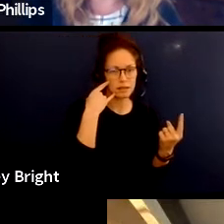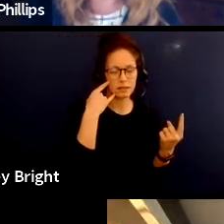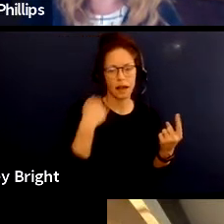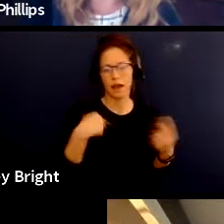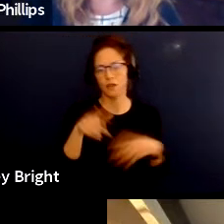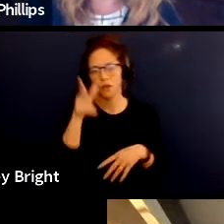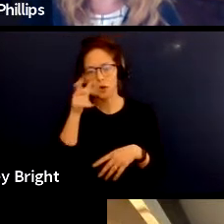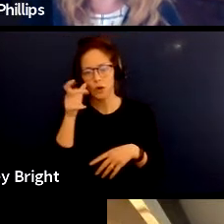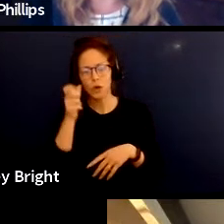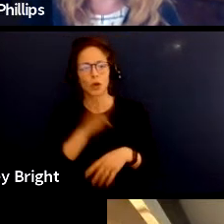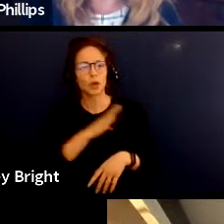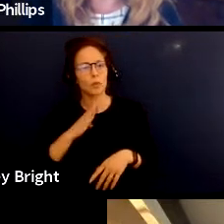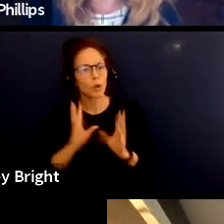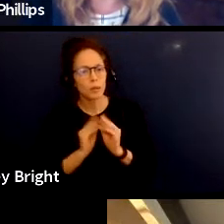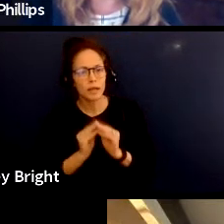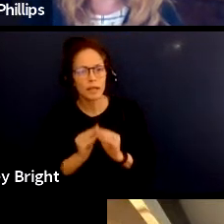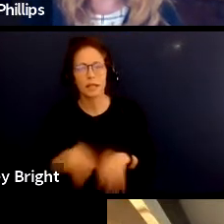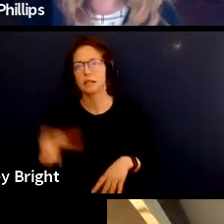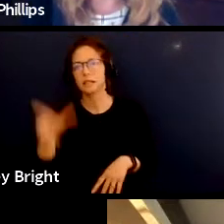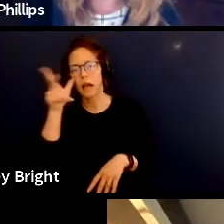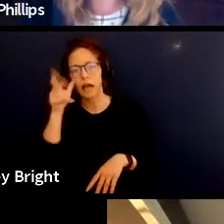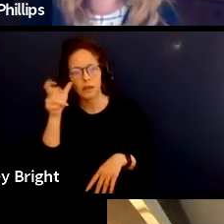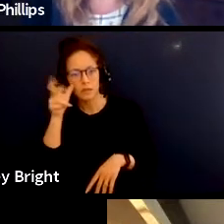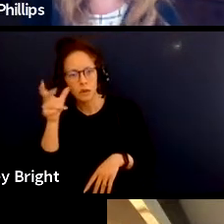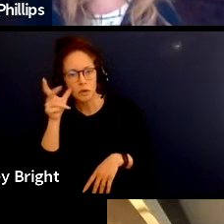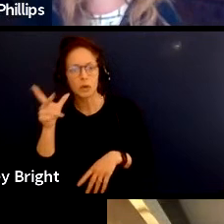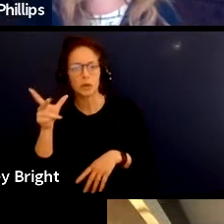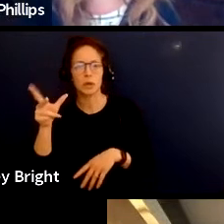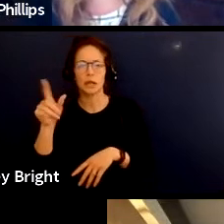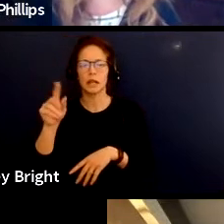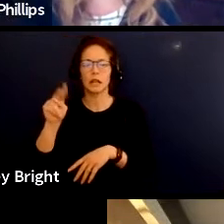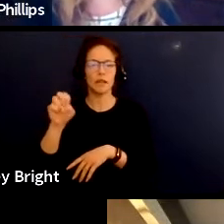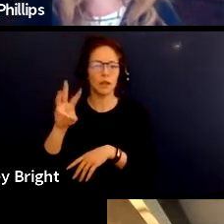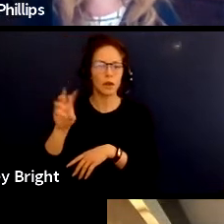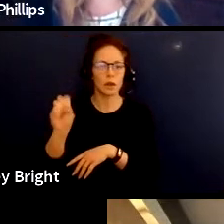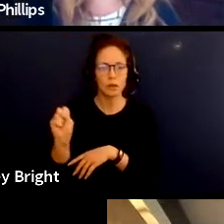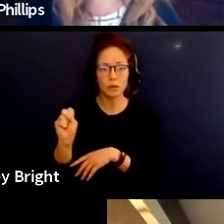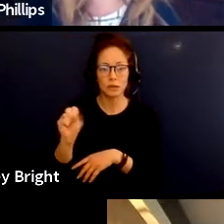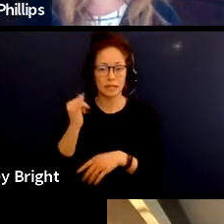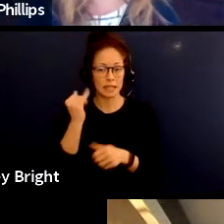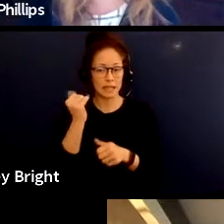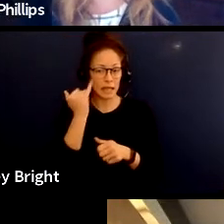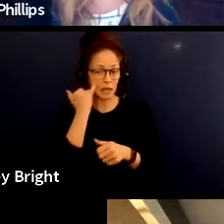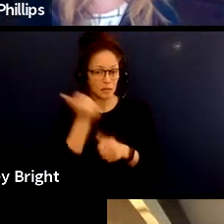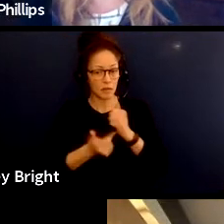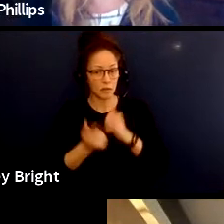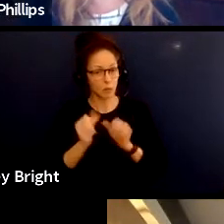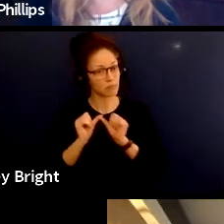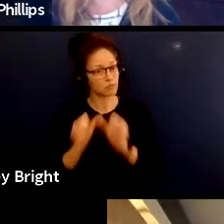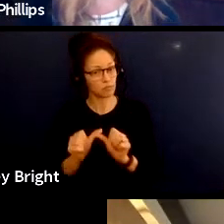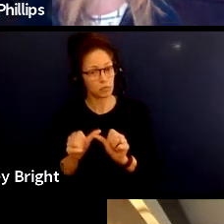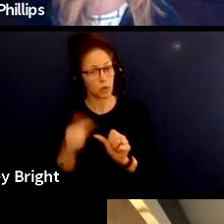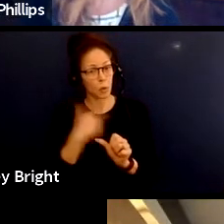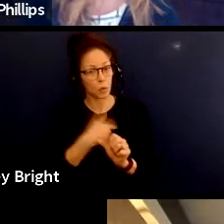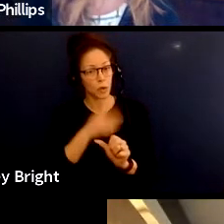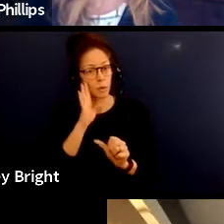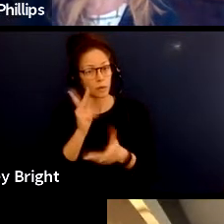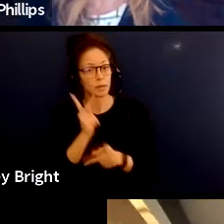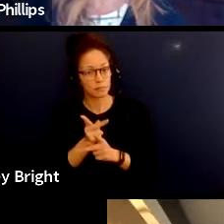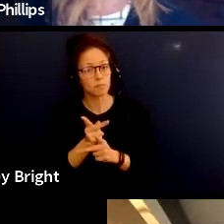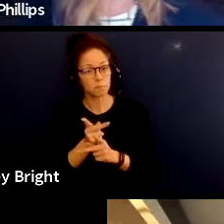meetings, I've heard in the media, I've heard from the Benton Franklin Health Department that as long as everybody follows protocols, everybody will be kept